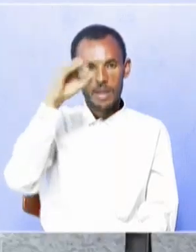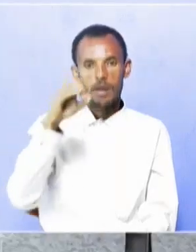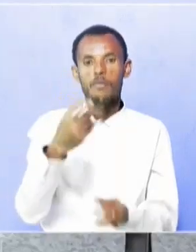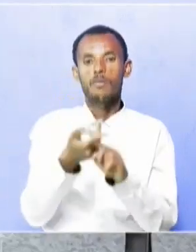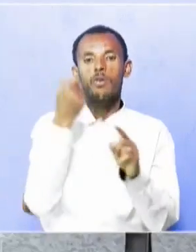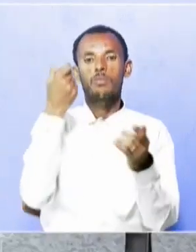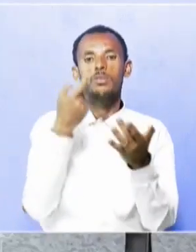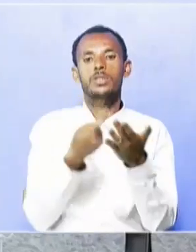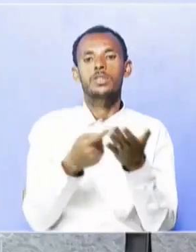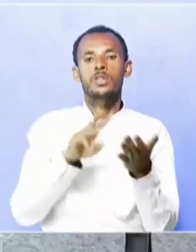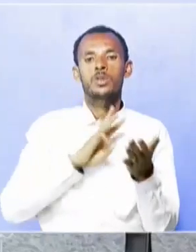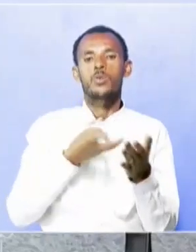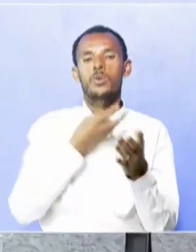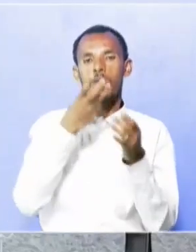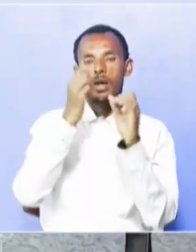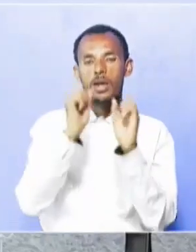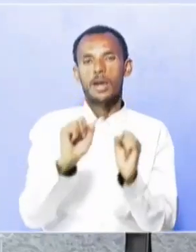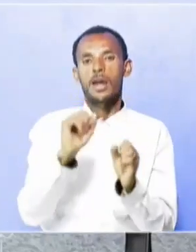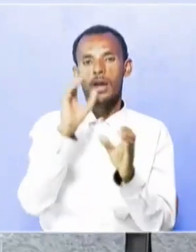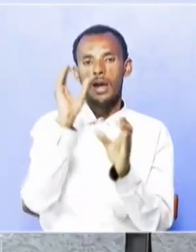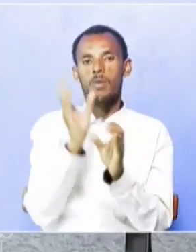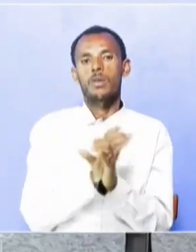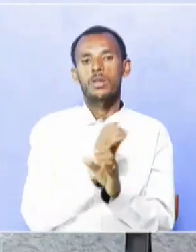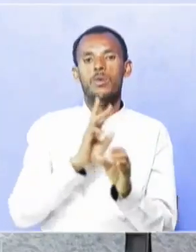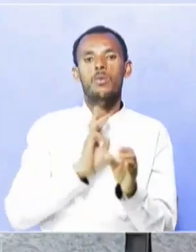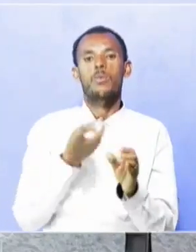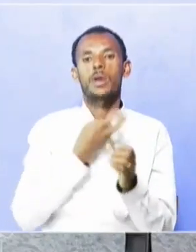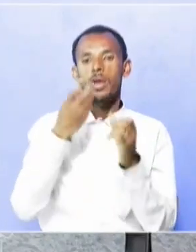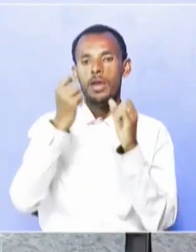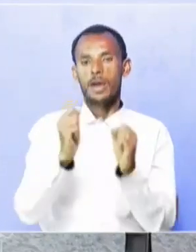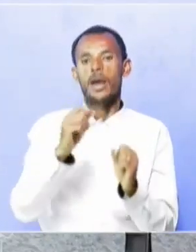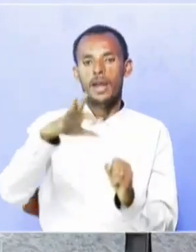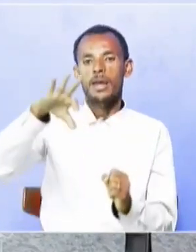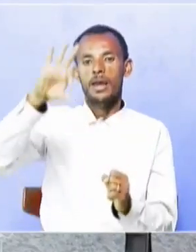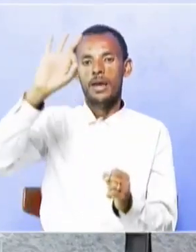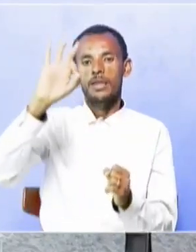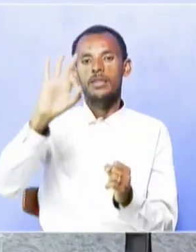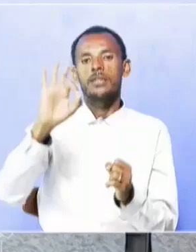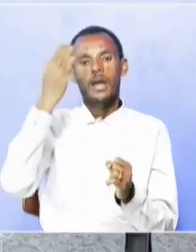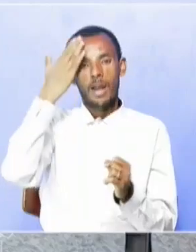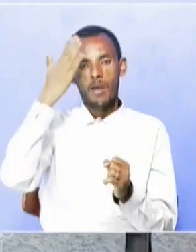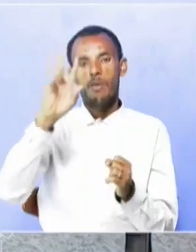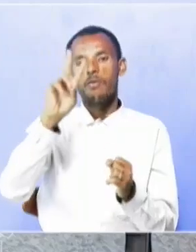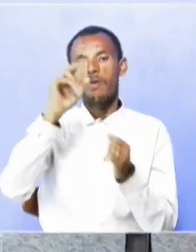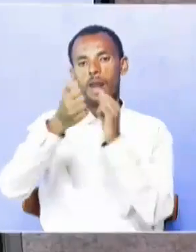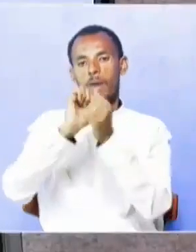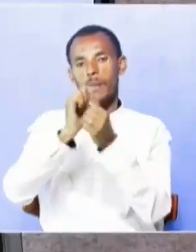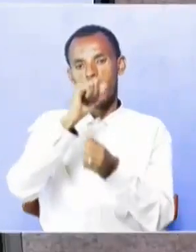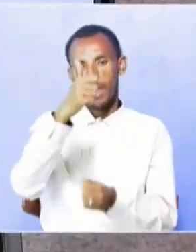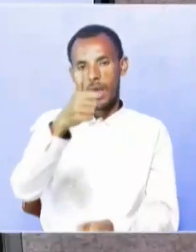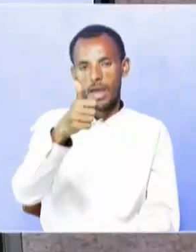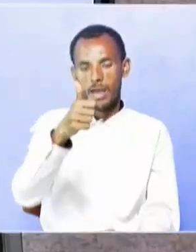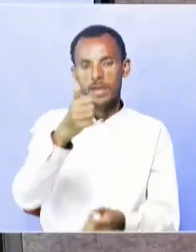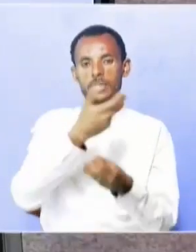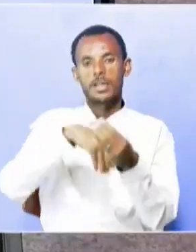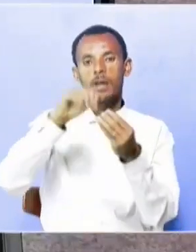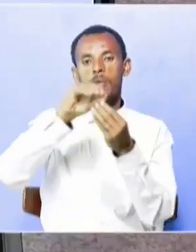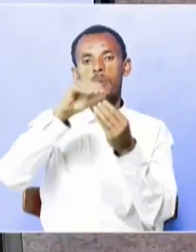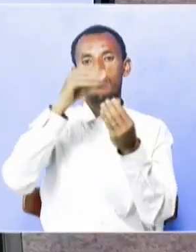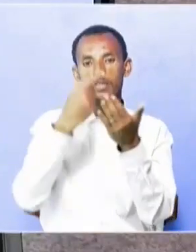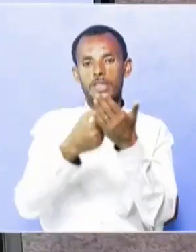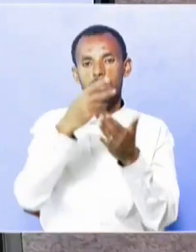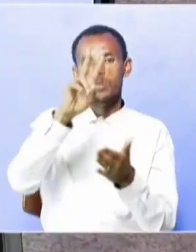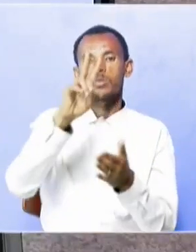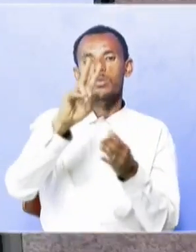from this we can calculate, or we can obtain the unknown variable A. So the sum of these two numbers is